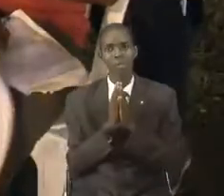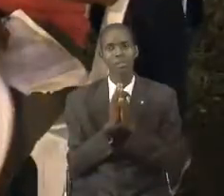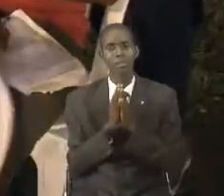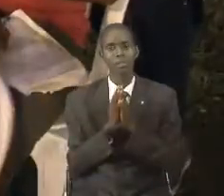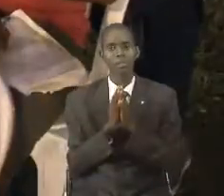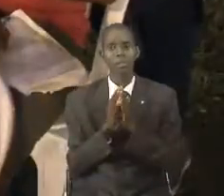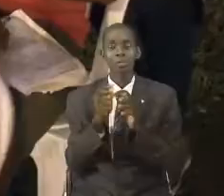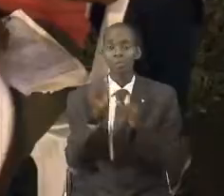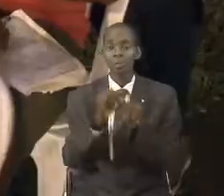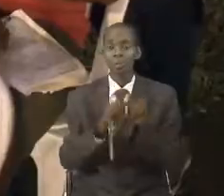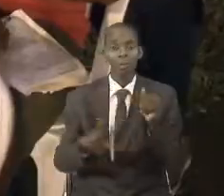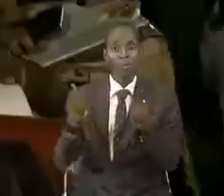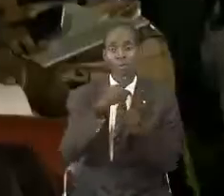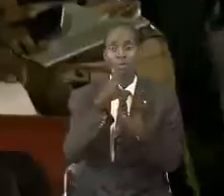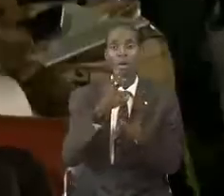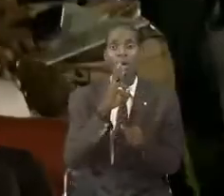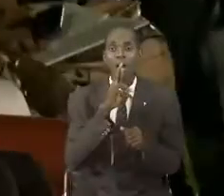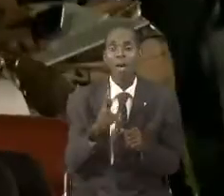would say amen. Amen.